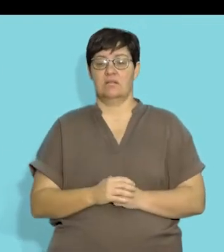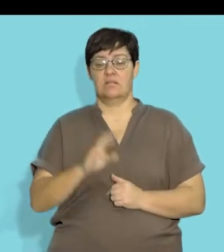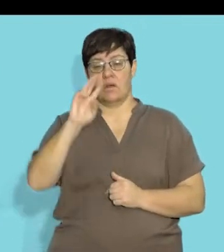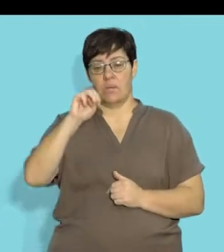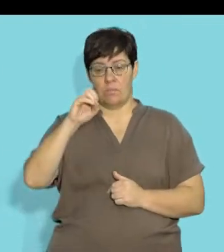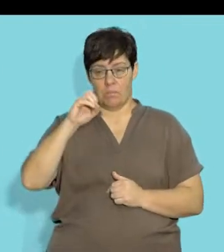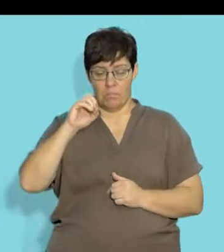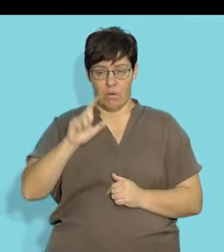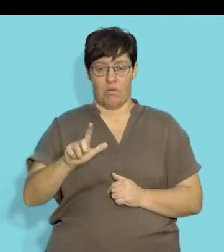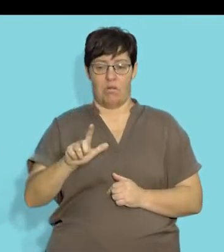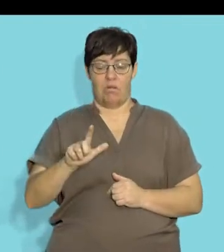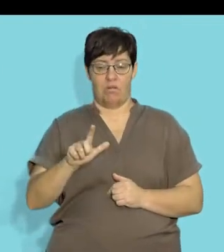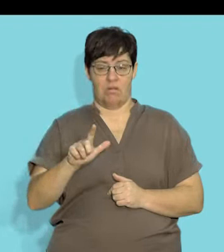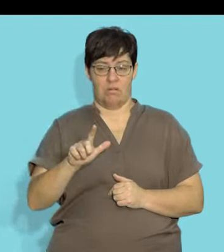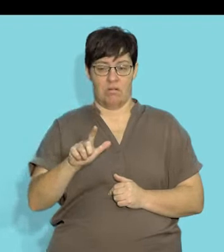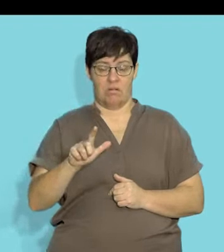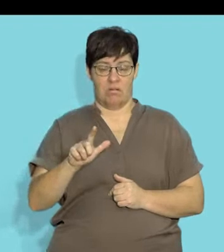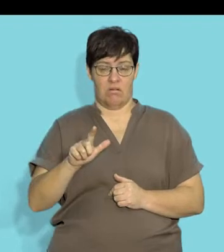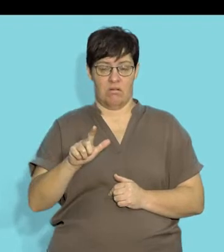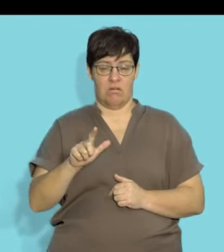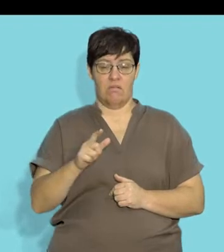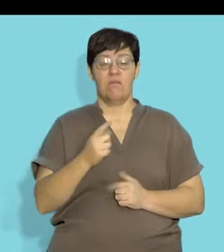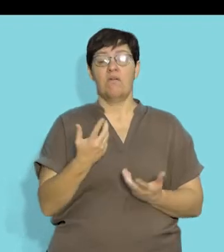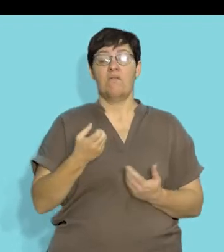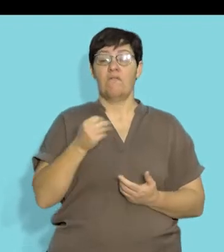the quantity of solute for